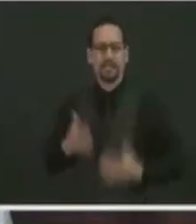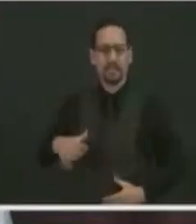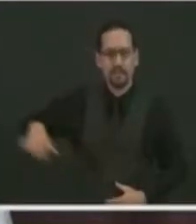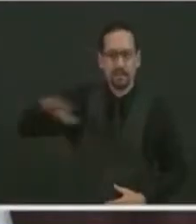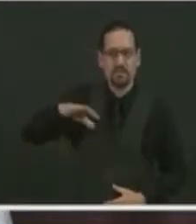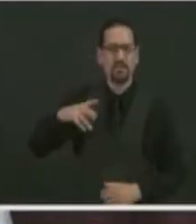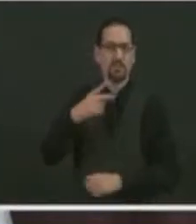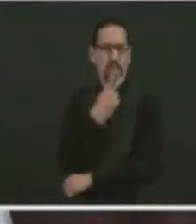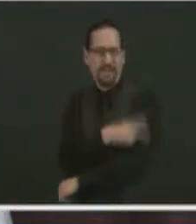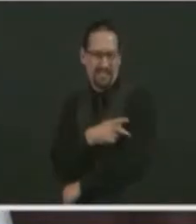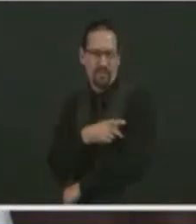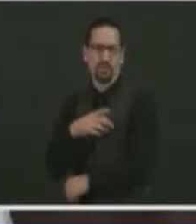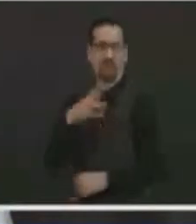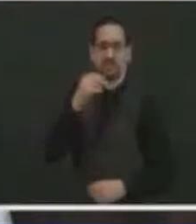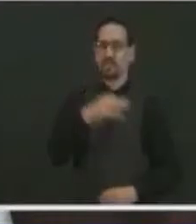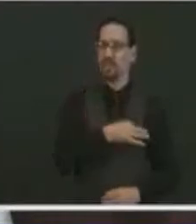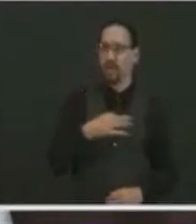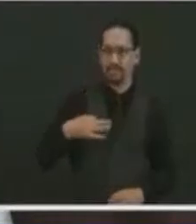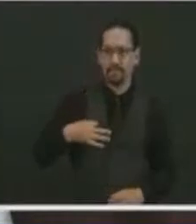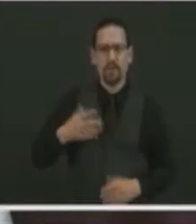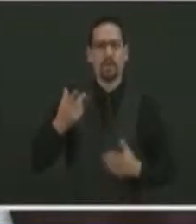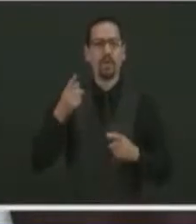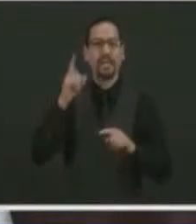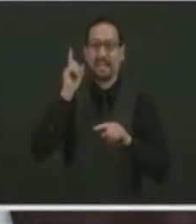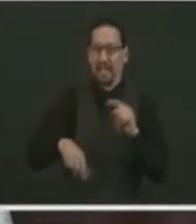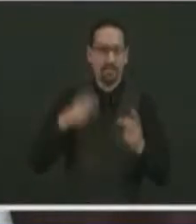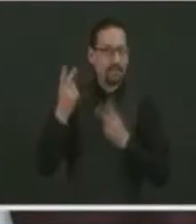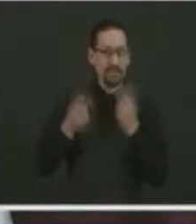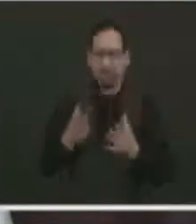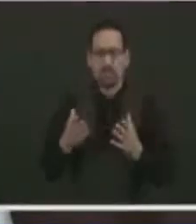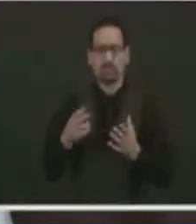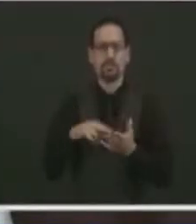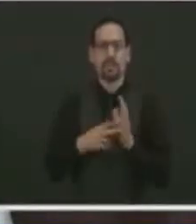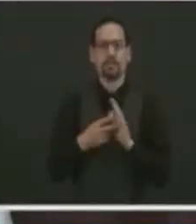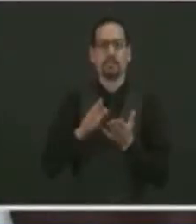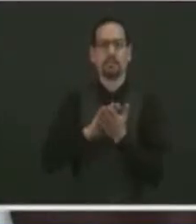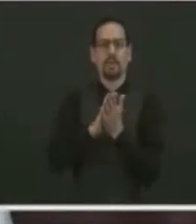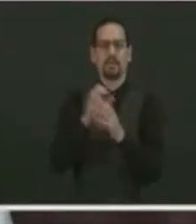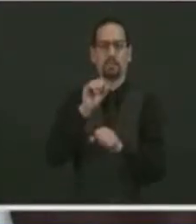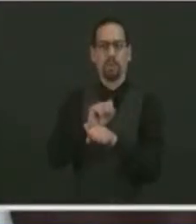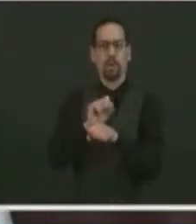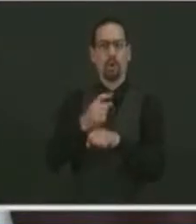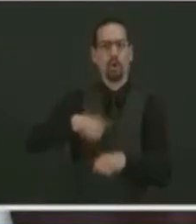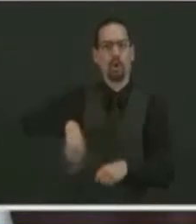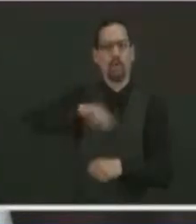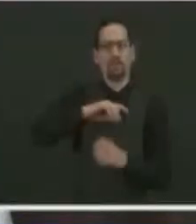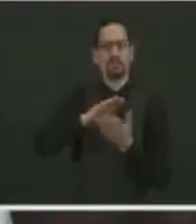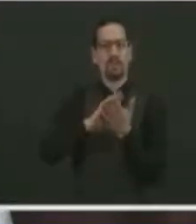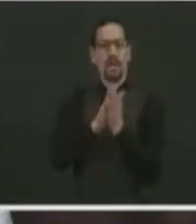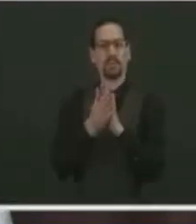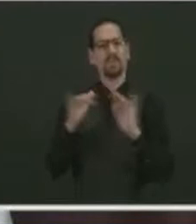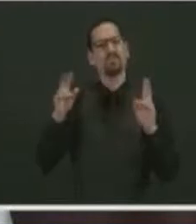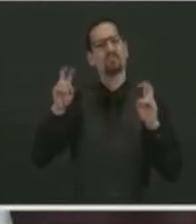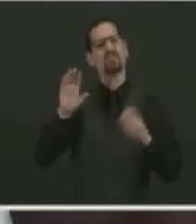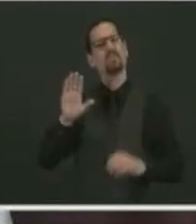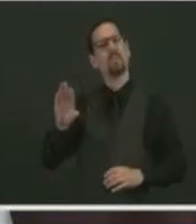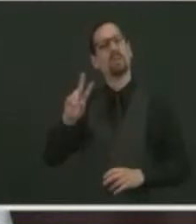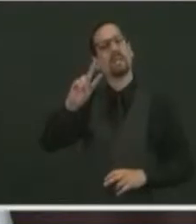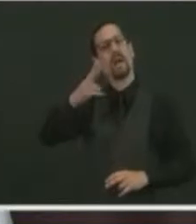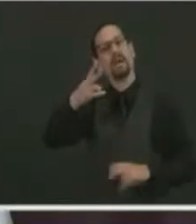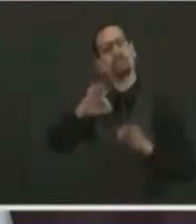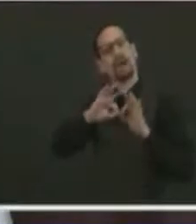there, and just remaining committed. We can and will continue to put all of our